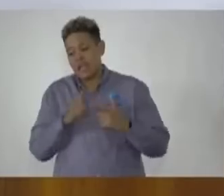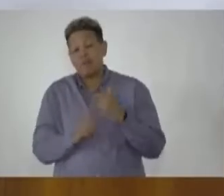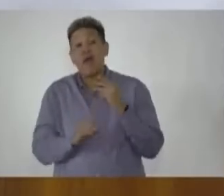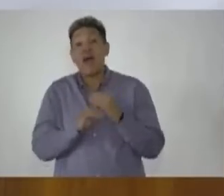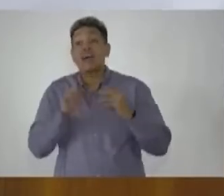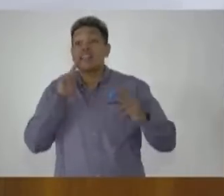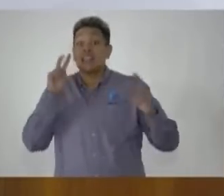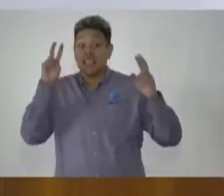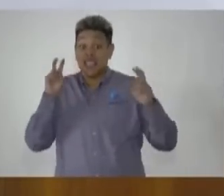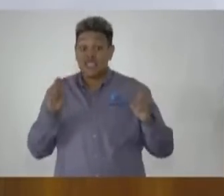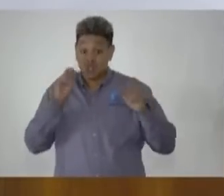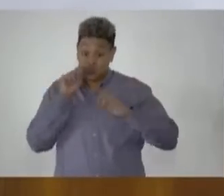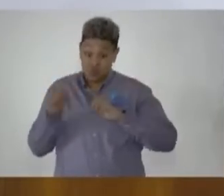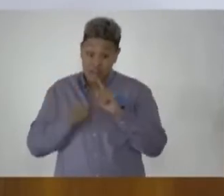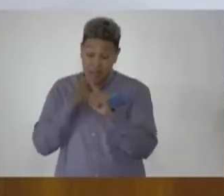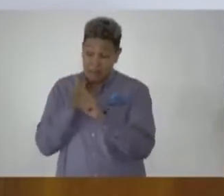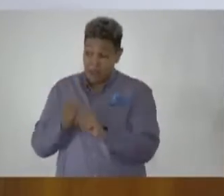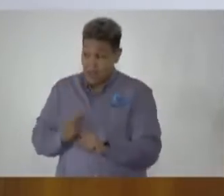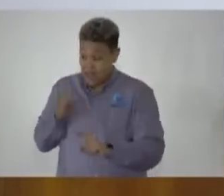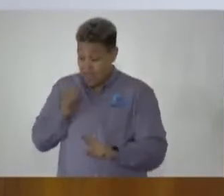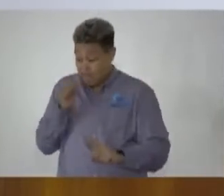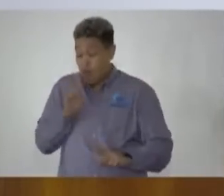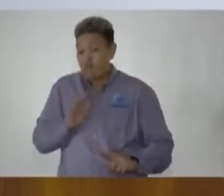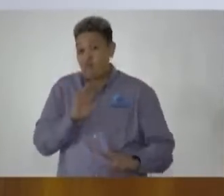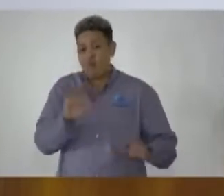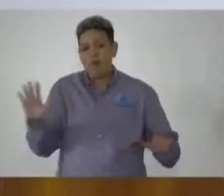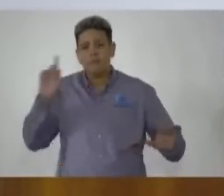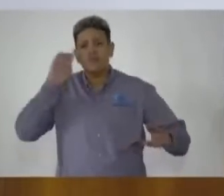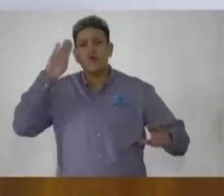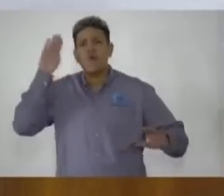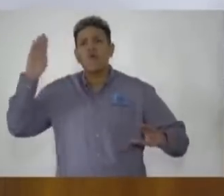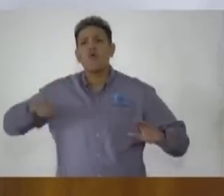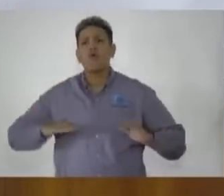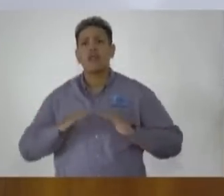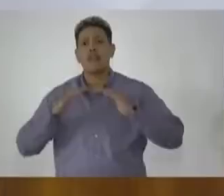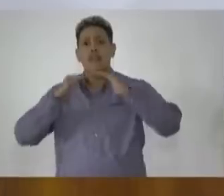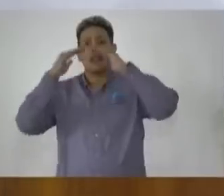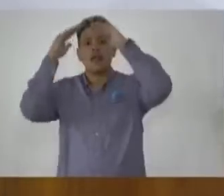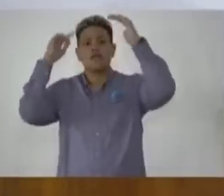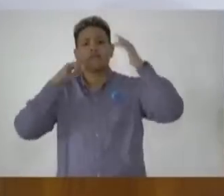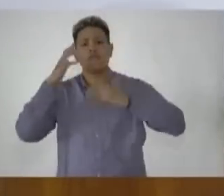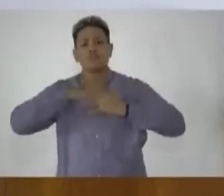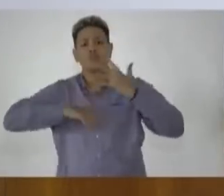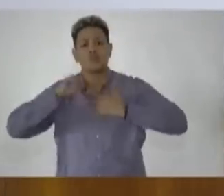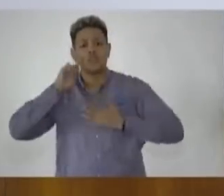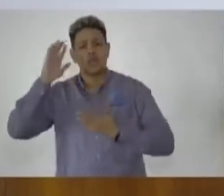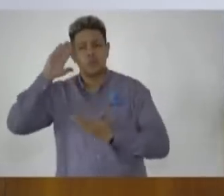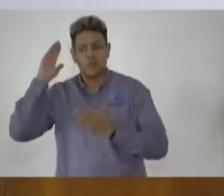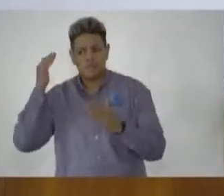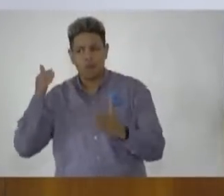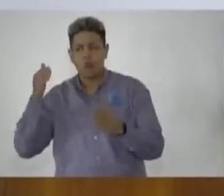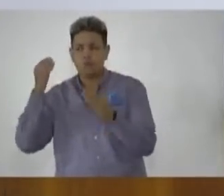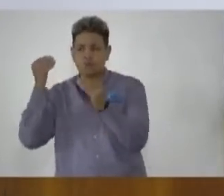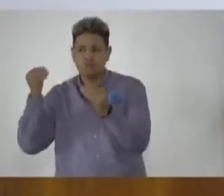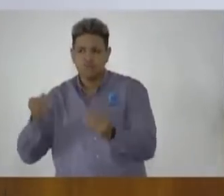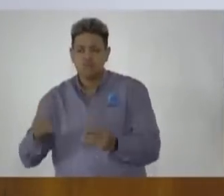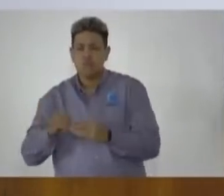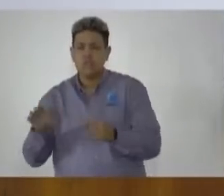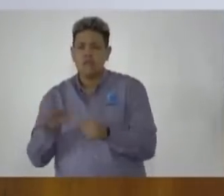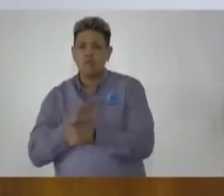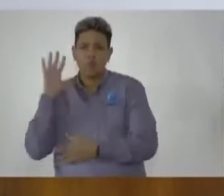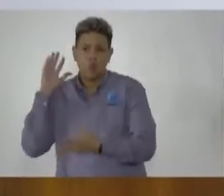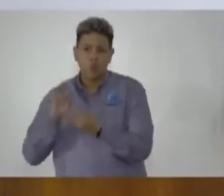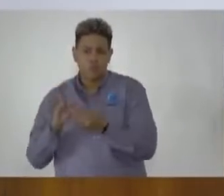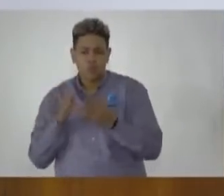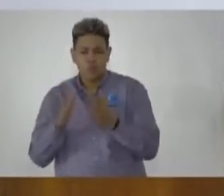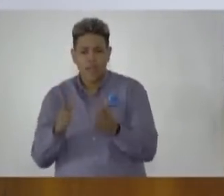the issues impacting the lives of women at all levels of our society are addressed in a fulsome way and given